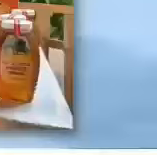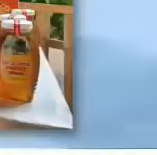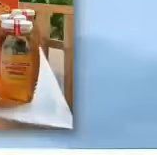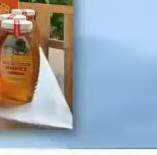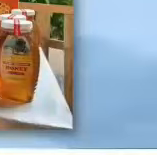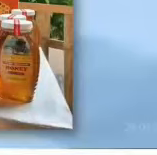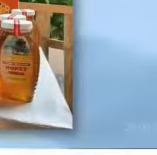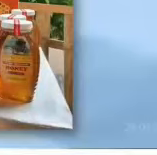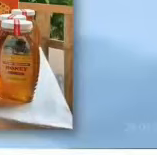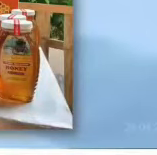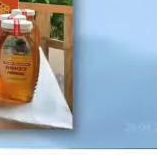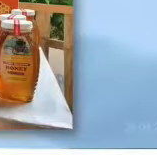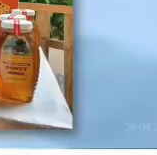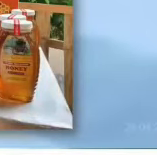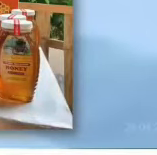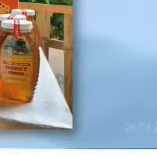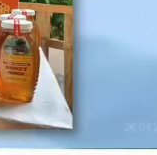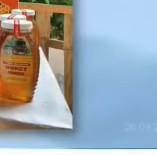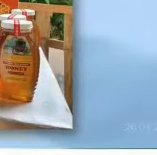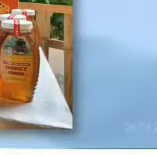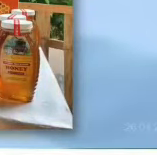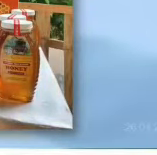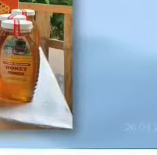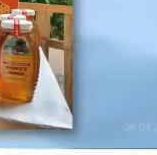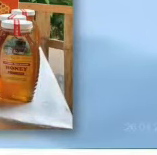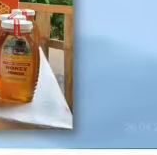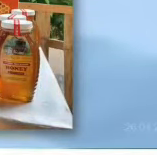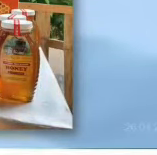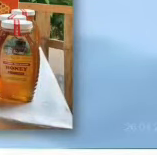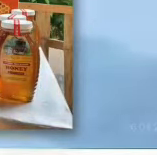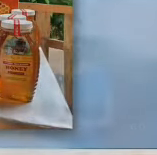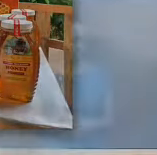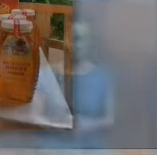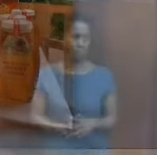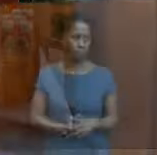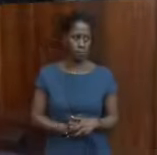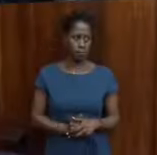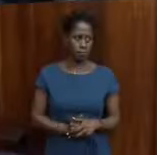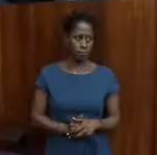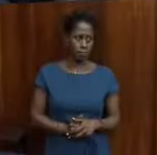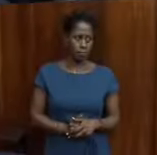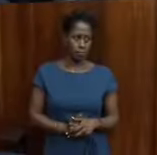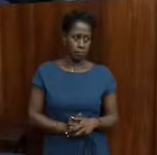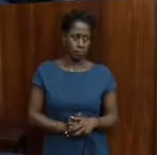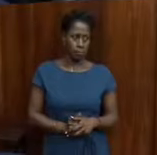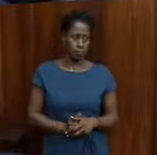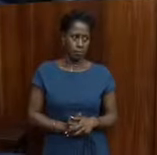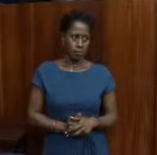being developed in conjunction with the Ministry of Agriculture and the St. Lucia Bureau of Standards.